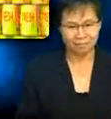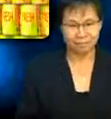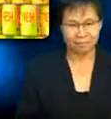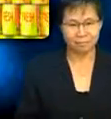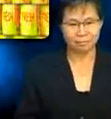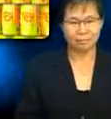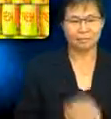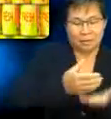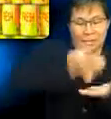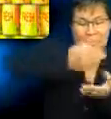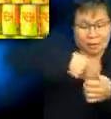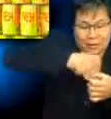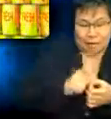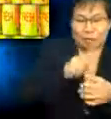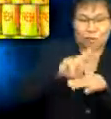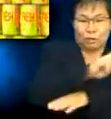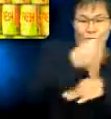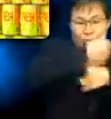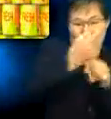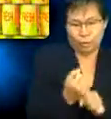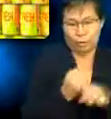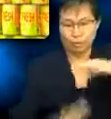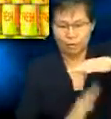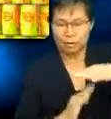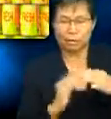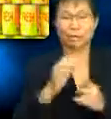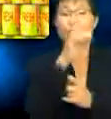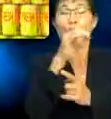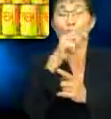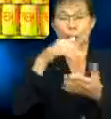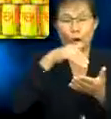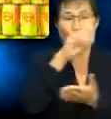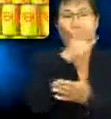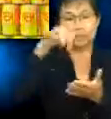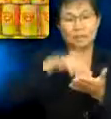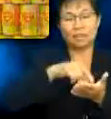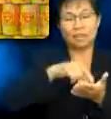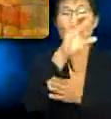Aluminum cans are used to build the basic unit of this model.